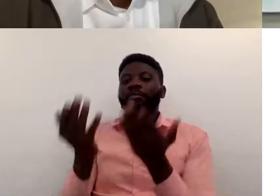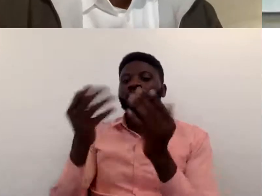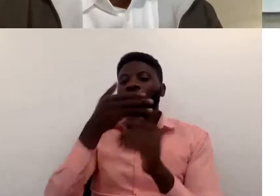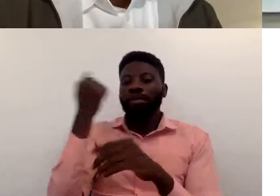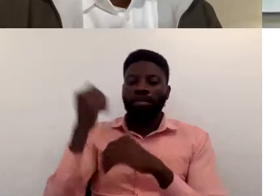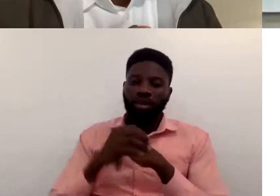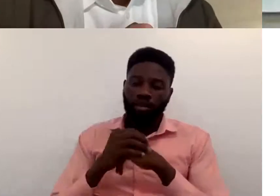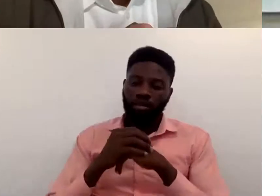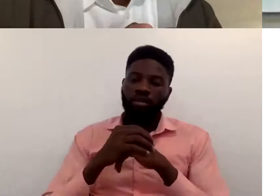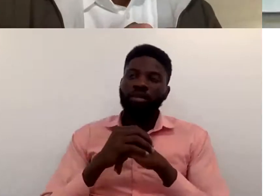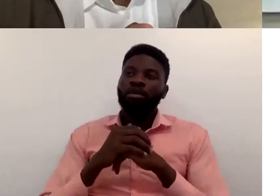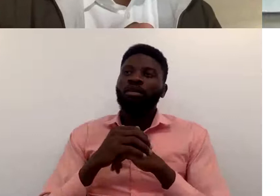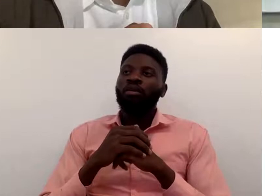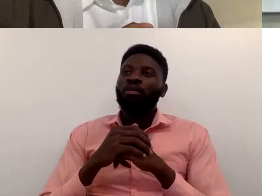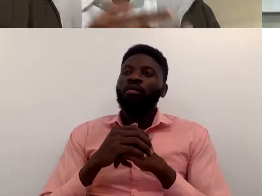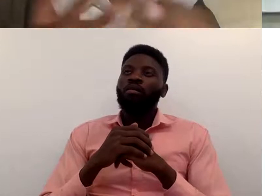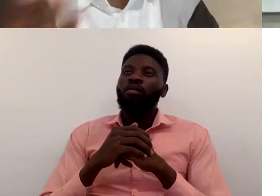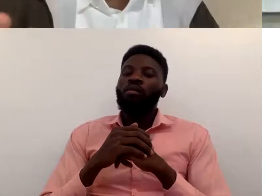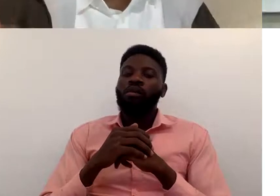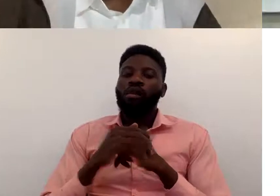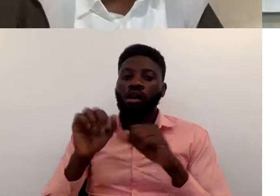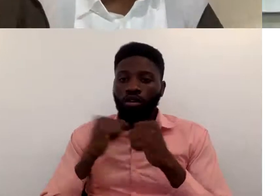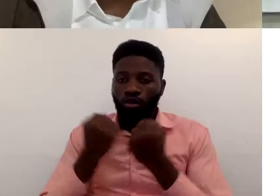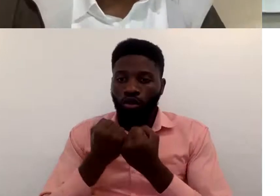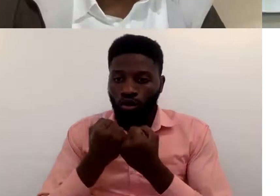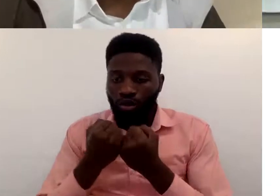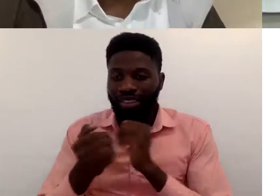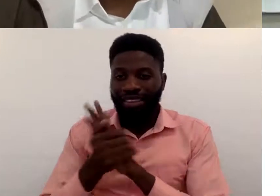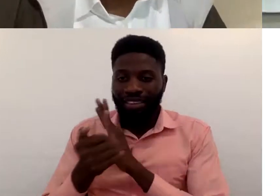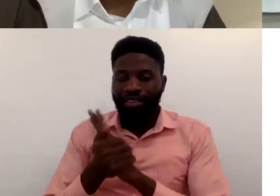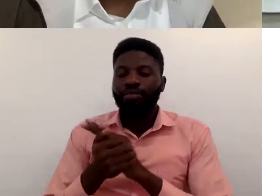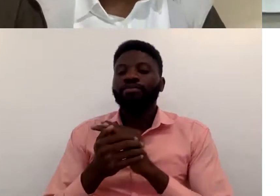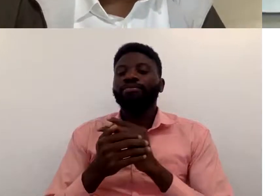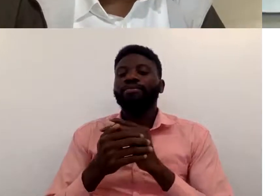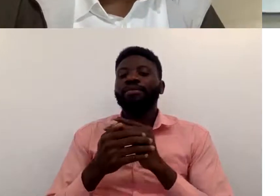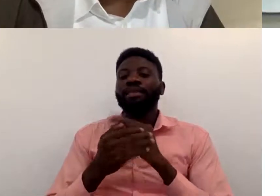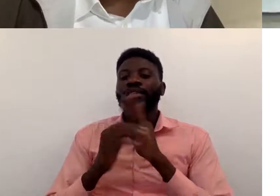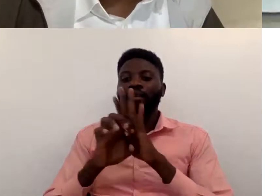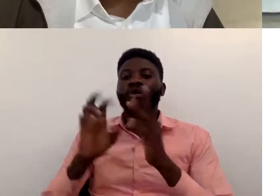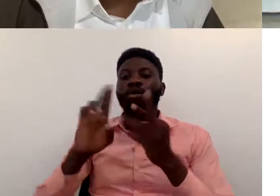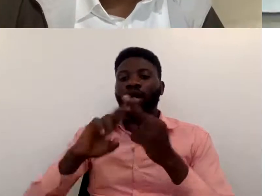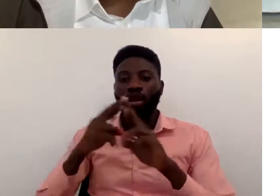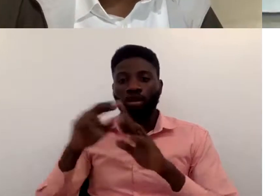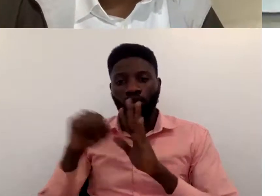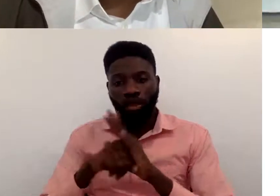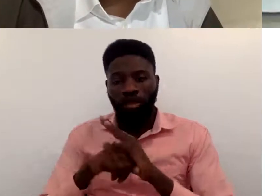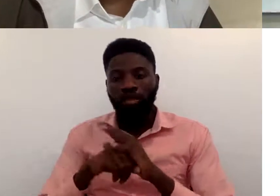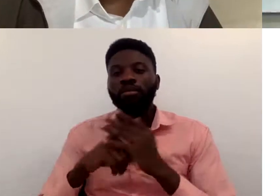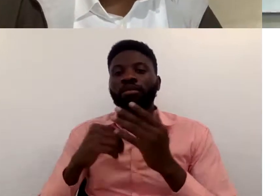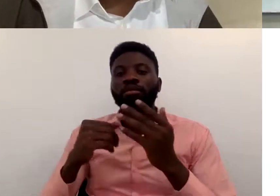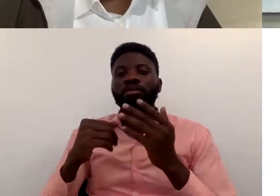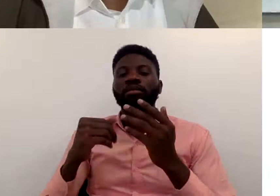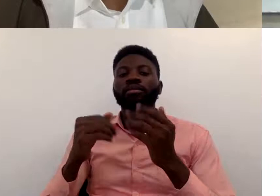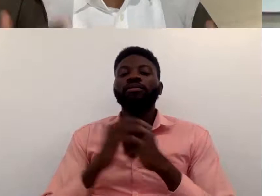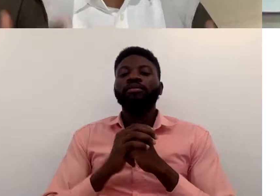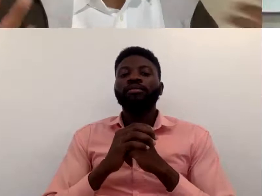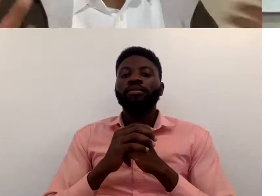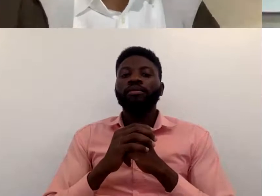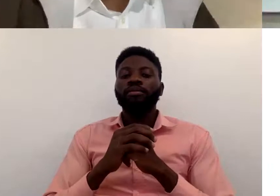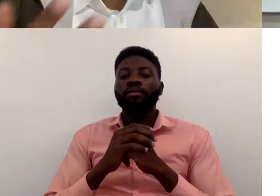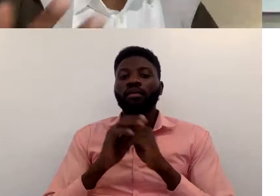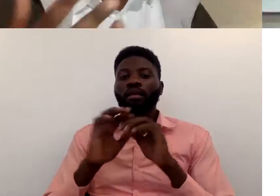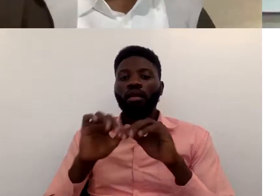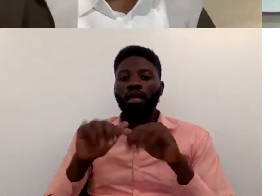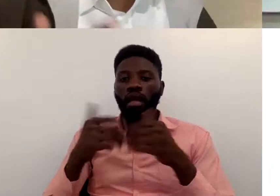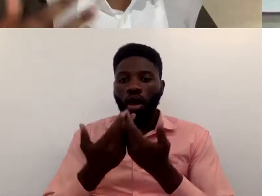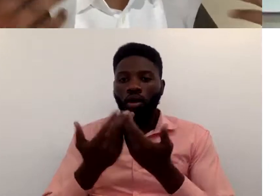skills, yeah, in terms of relationships. We have varied courses out there. Just how do you